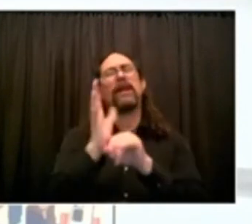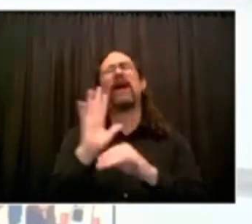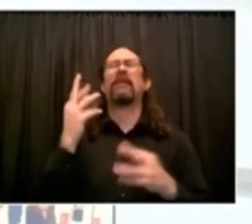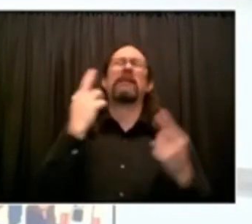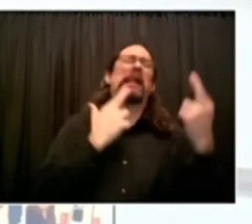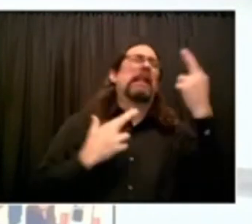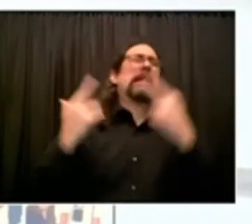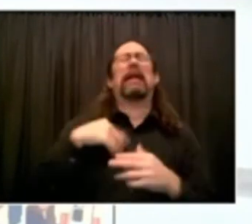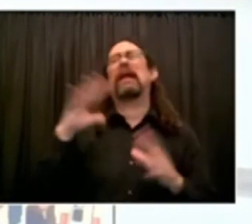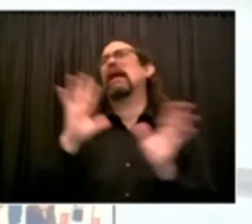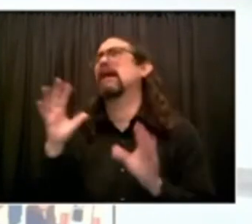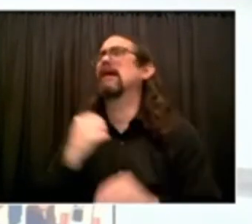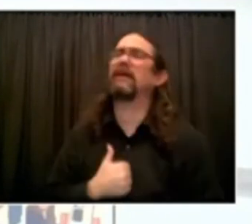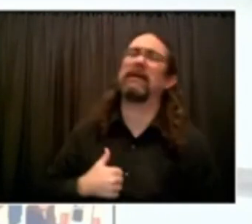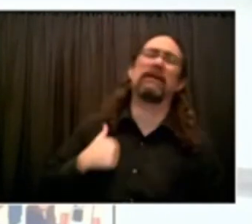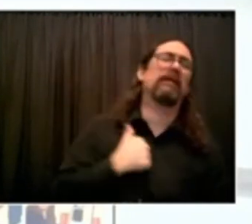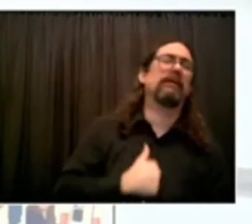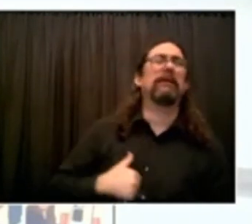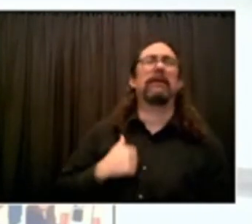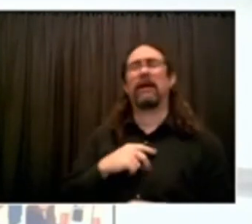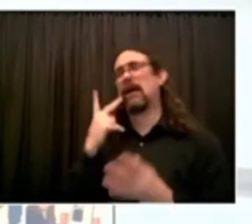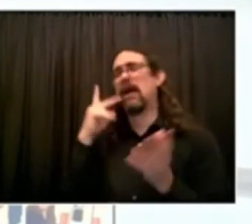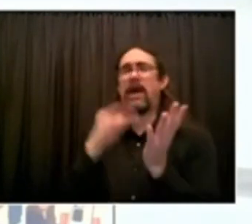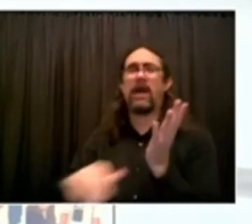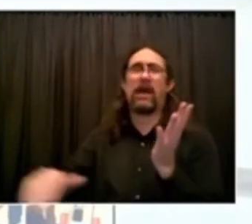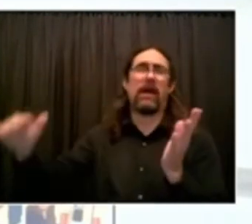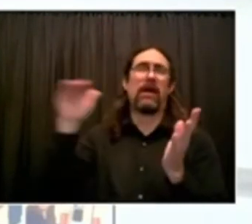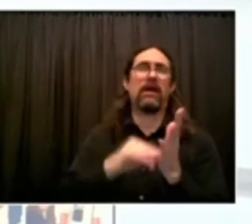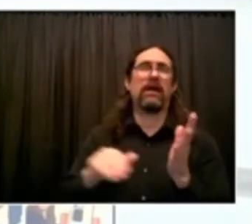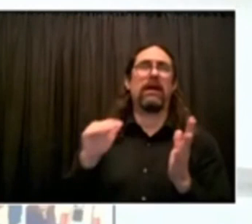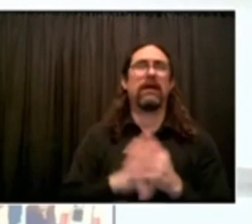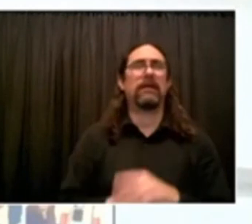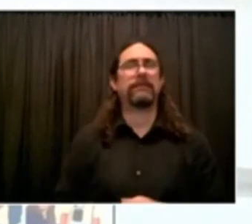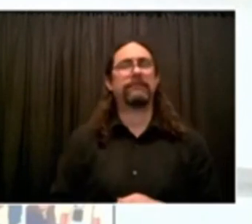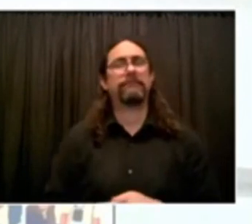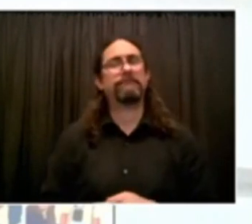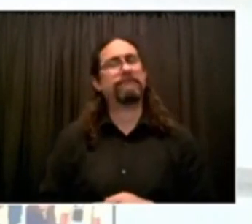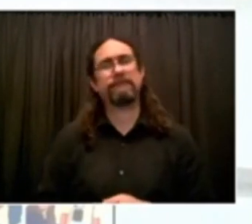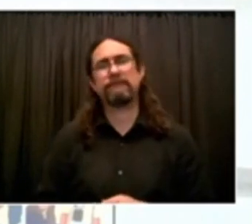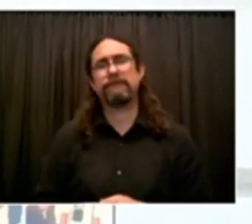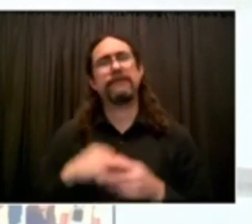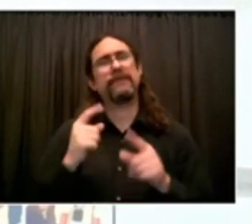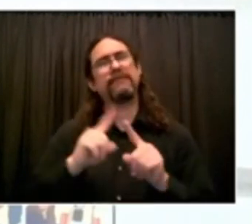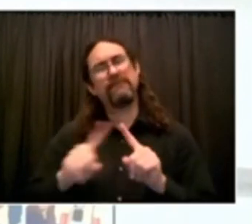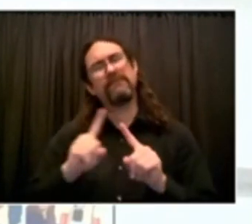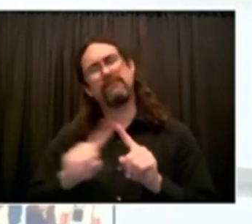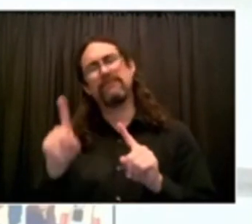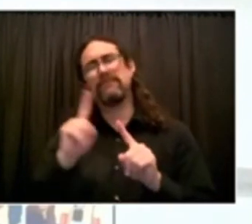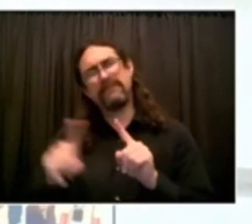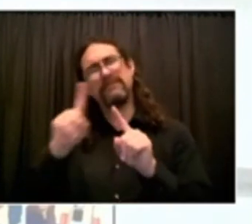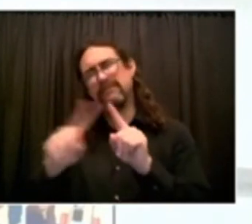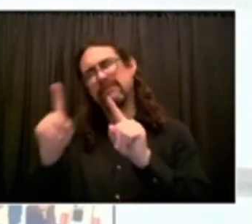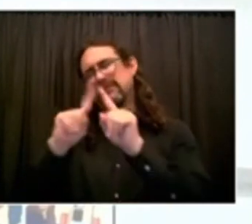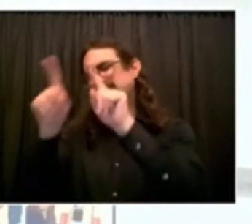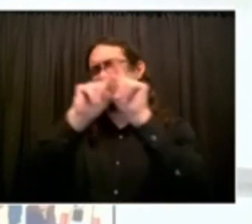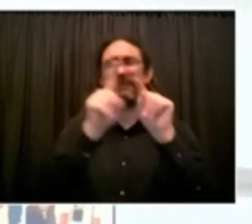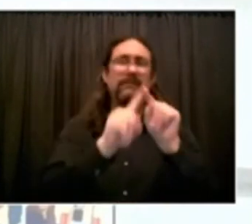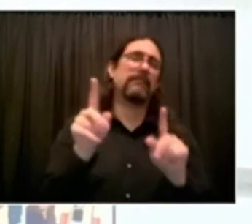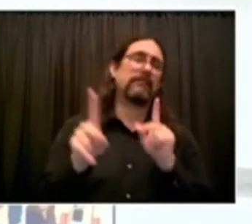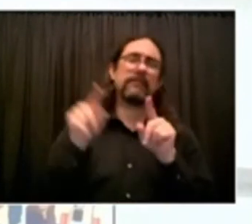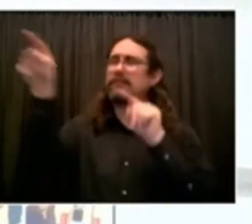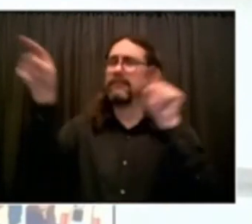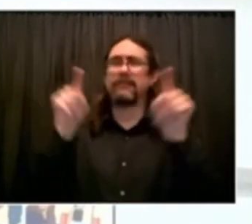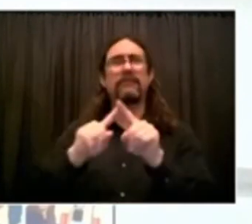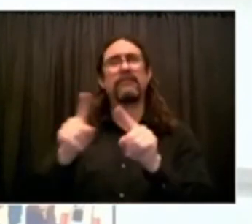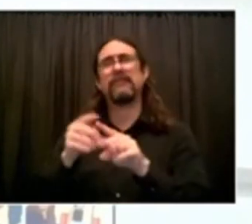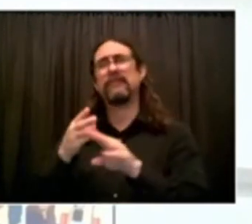to vaccination, like children who are still too young to get the vaccine, and New Yorkers with weakened immune systems, such